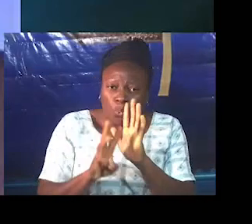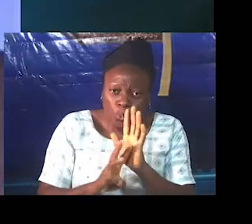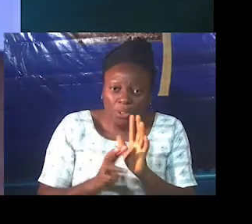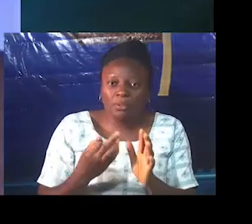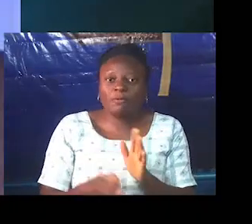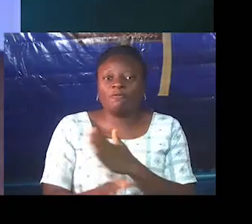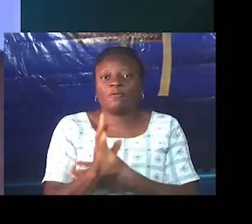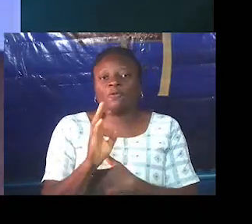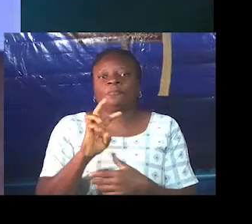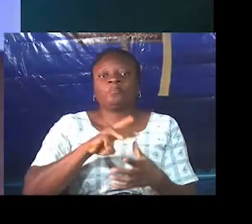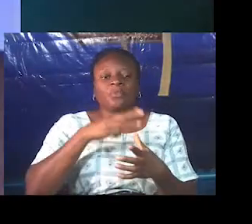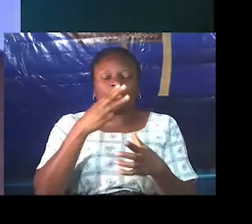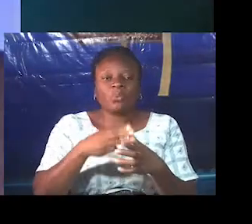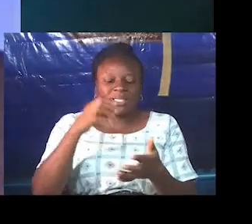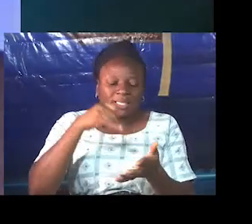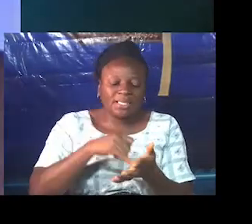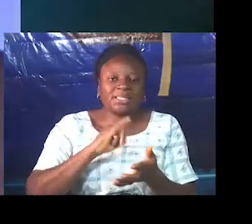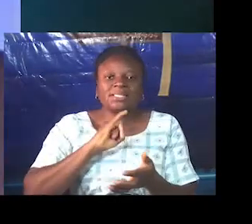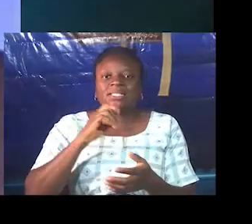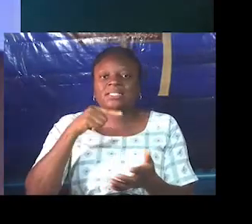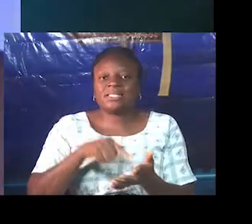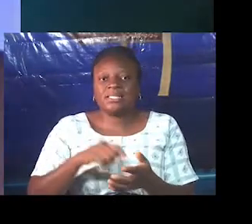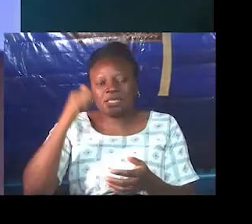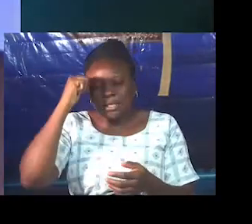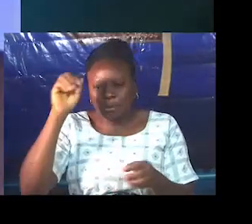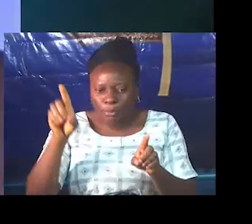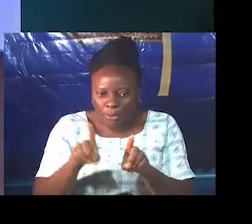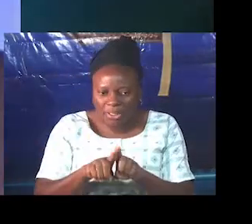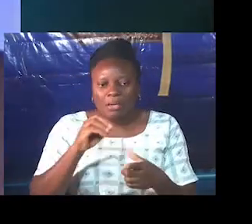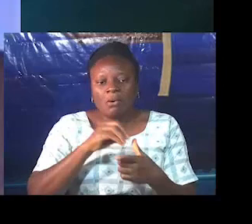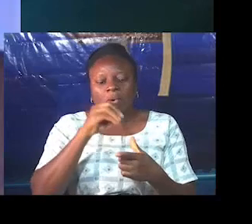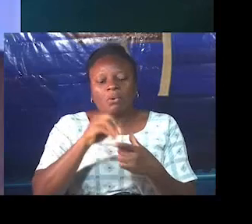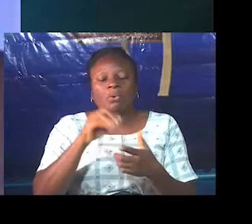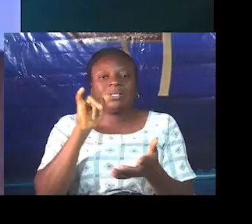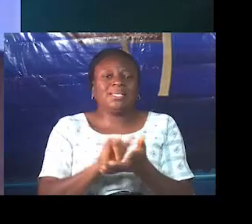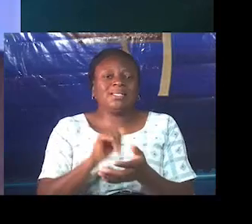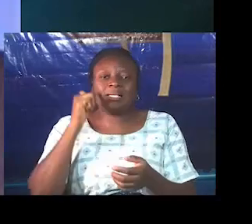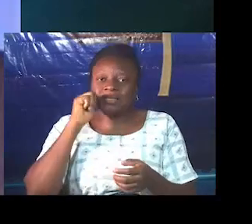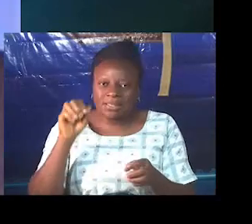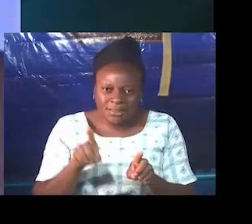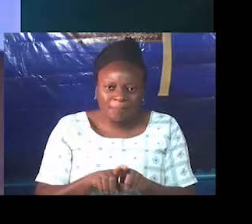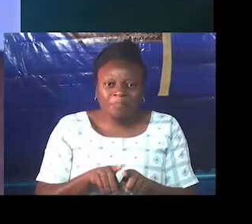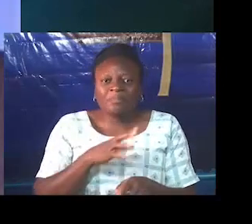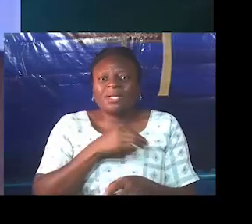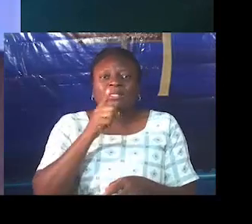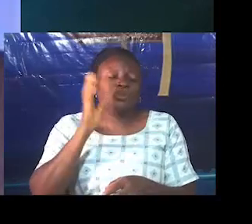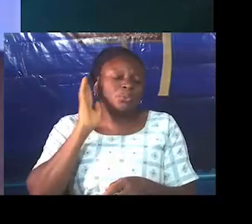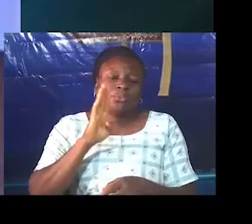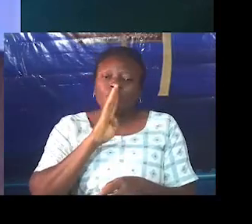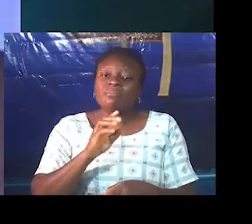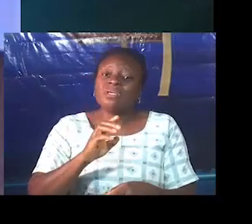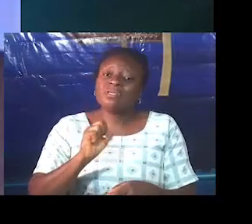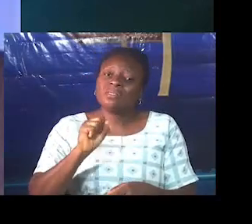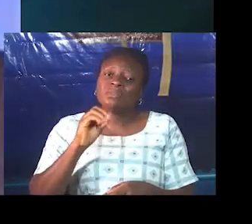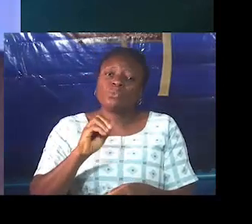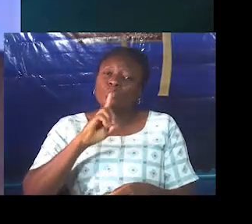brother or it is that sister, and we are so definite that yes, I'm not making a mistake, neither am I making a